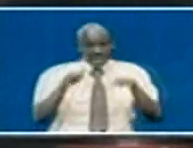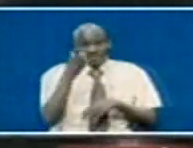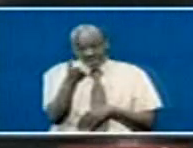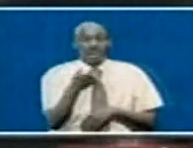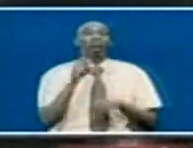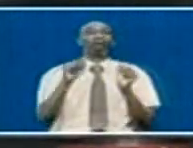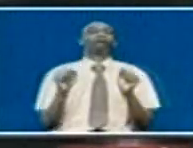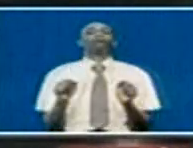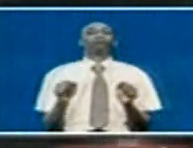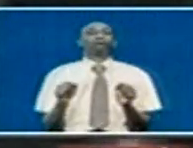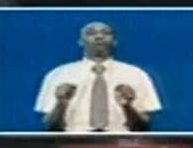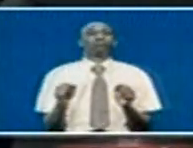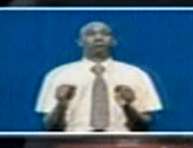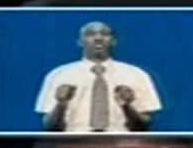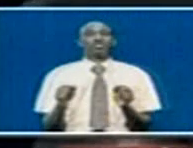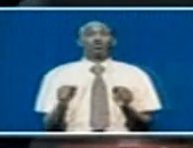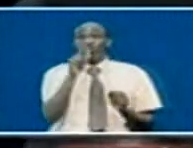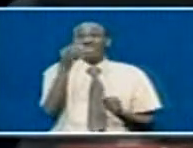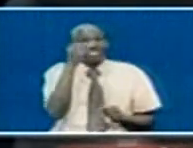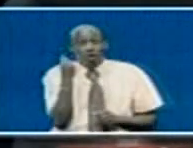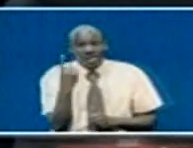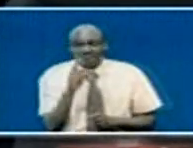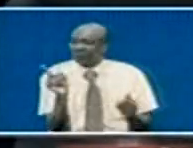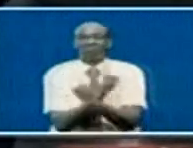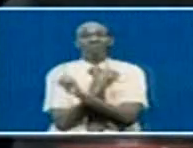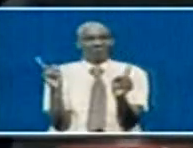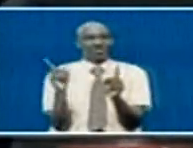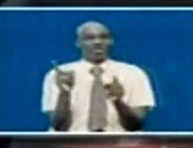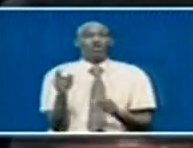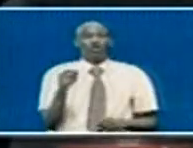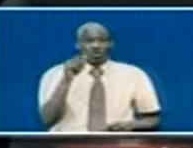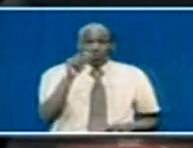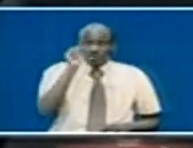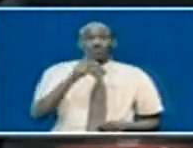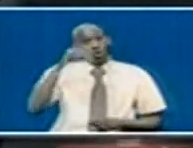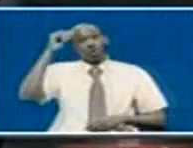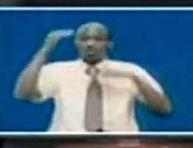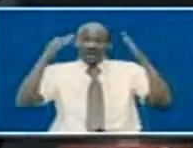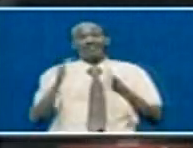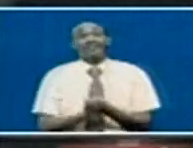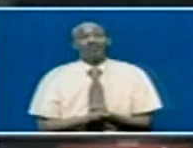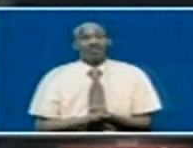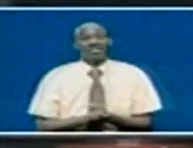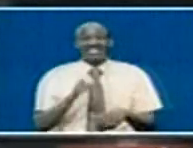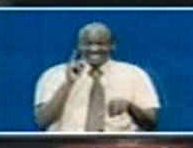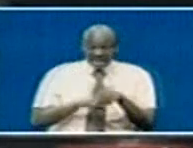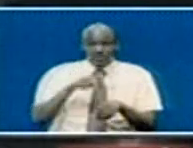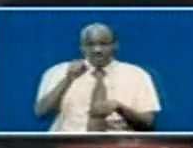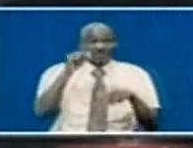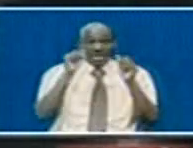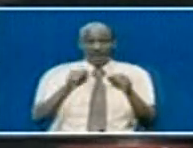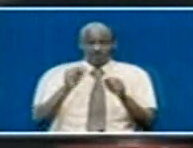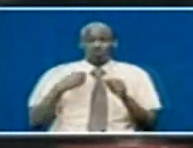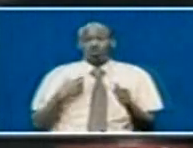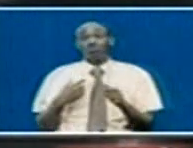Islam, you not only eat, but you go to heaven, particularly when you are able